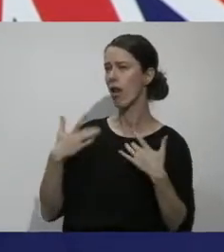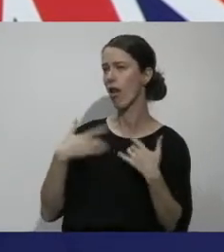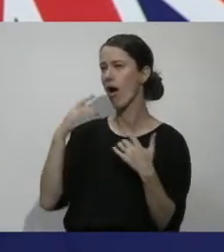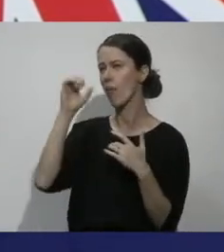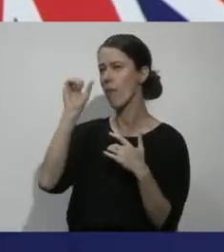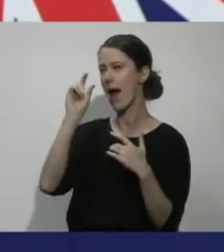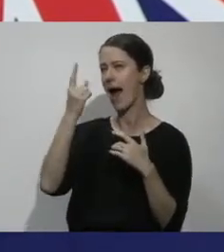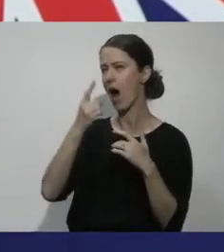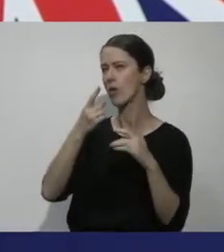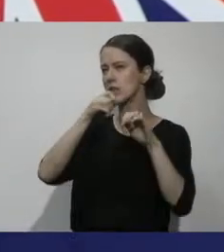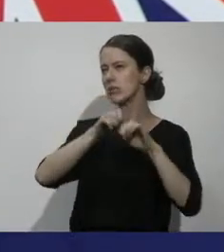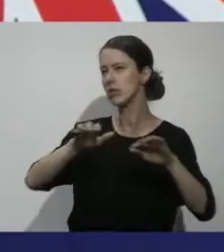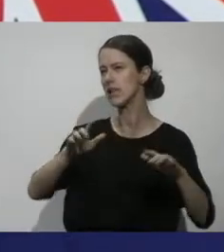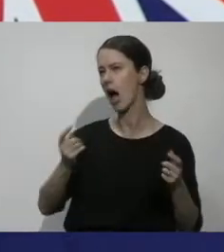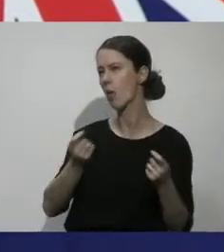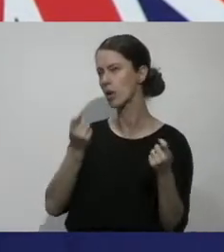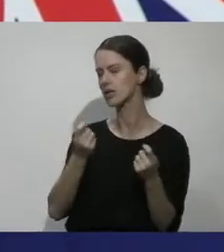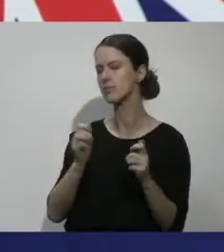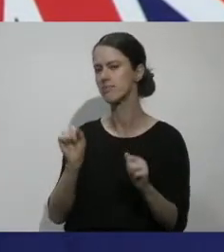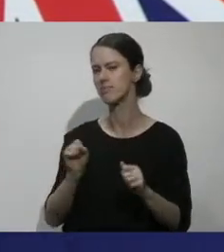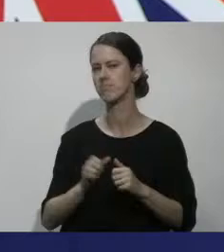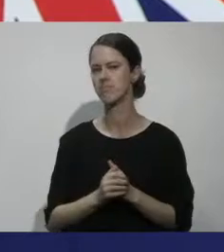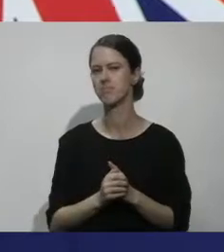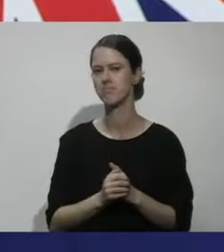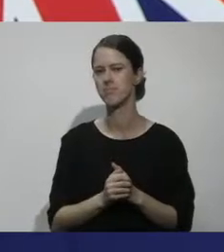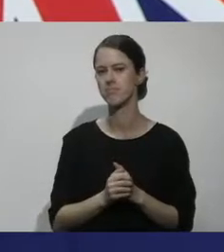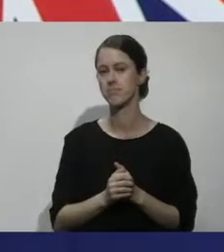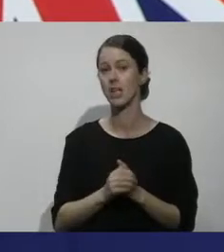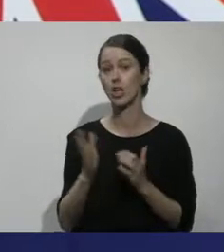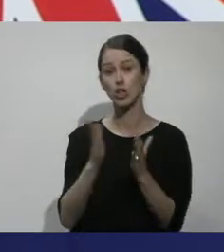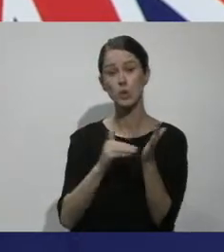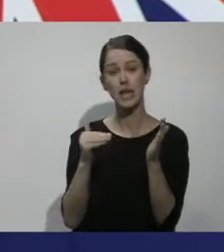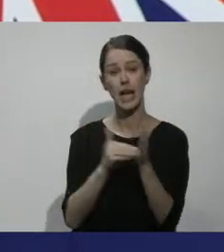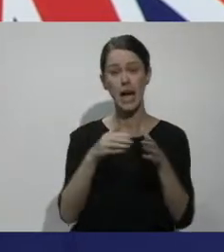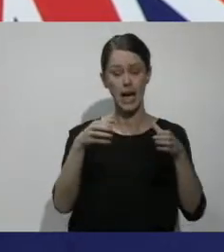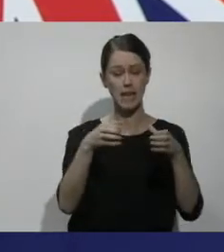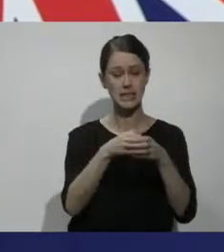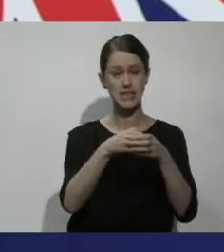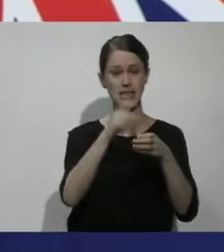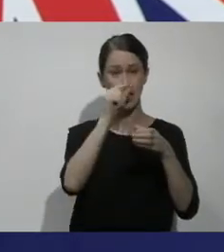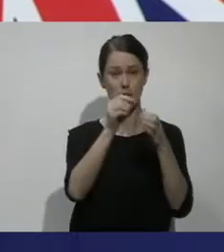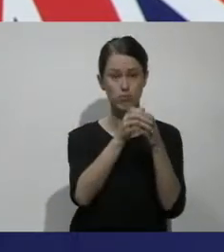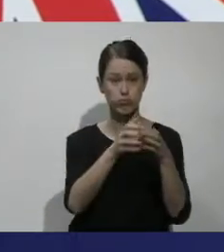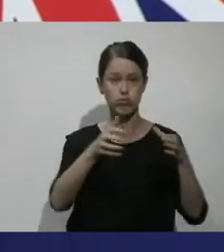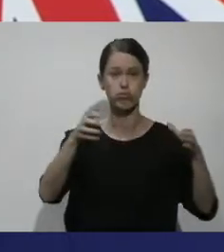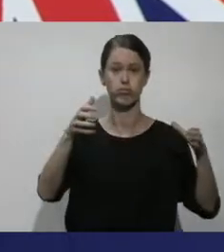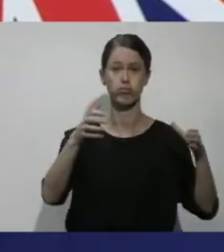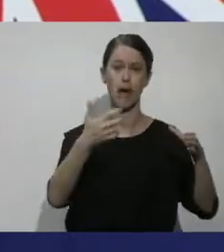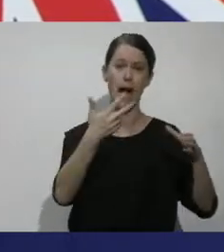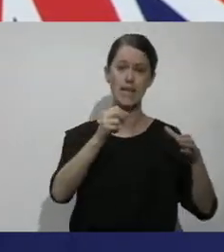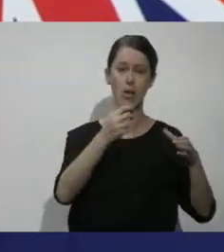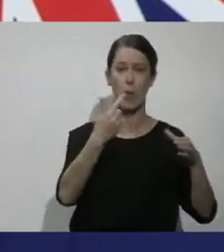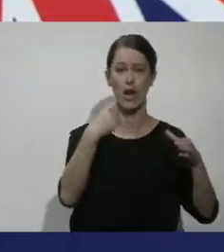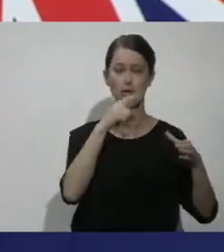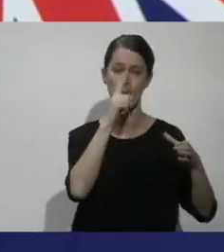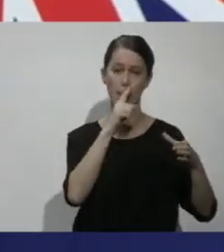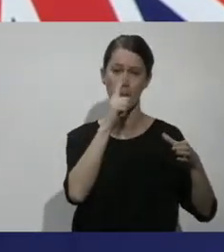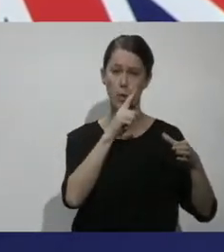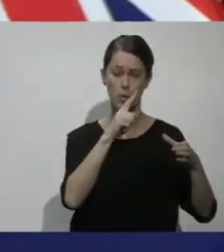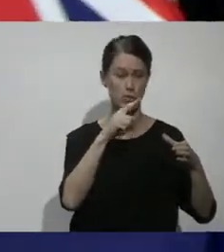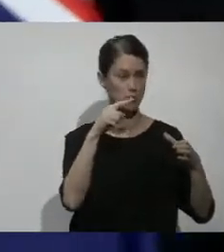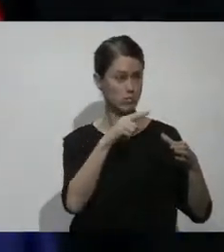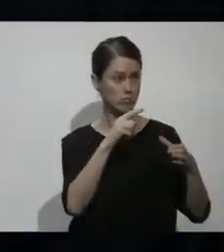tend to behave and the scale of them. And we have seen in New Zealand clusters that can get up to the 80-100 mark. Is that a